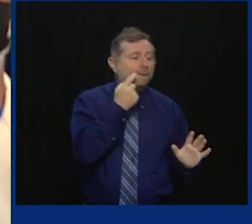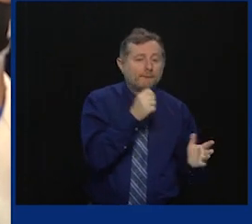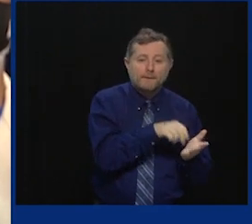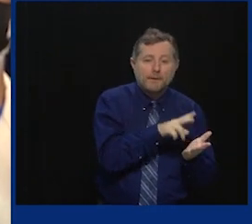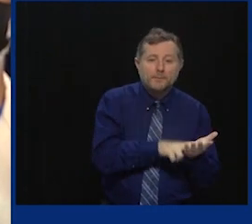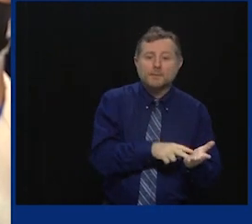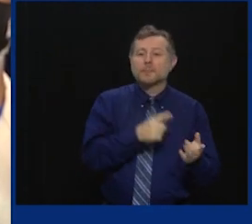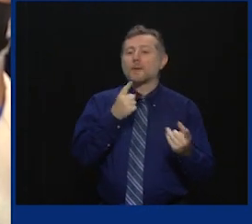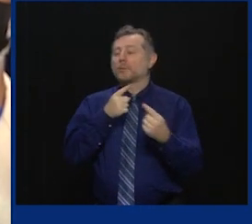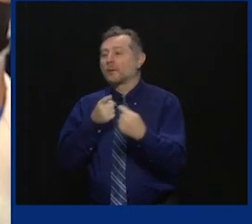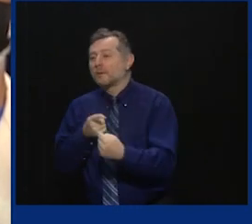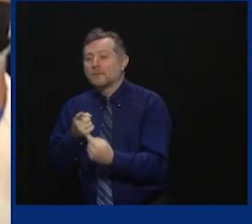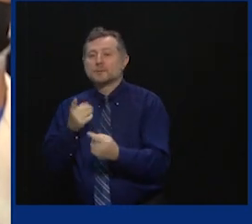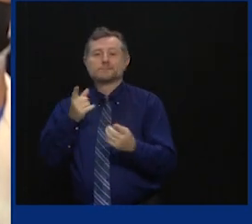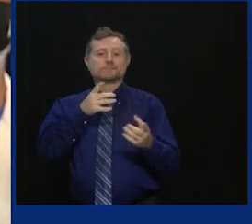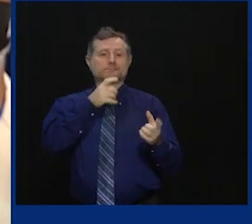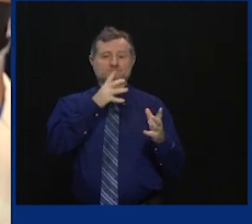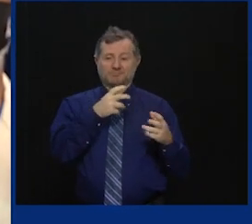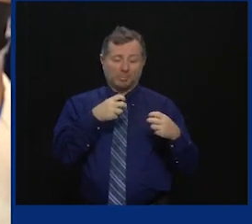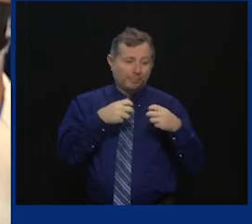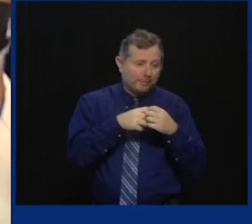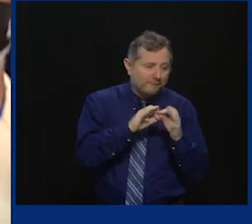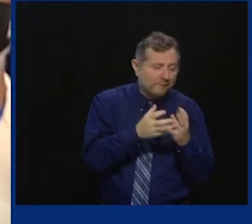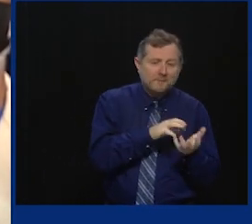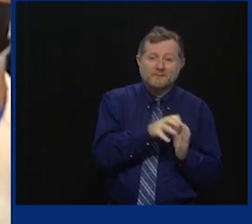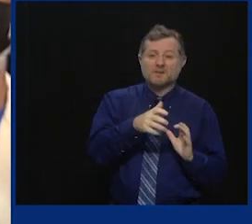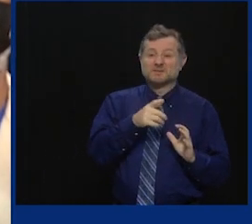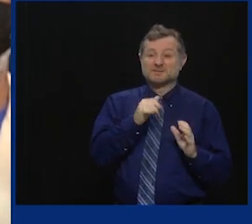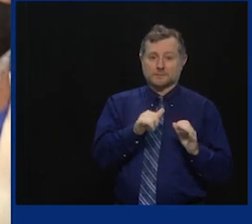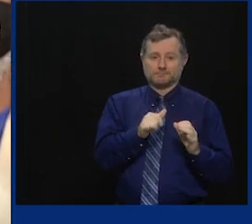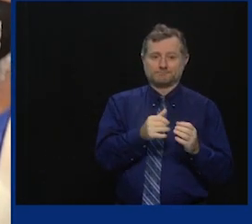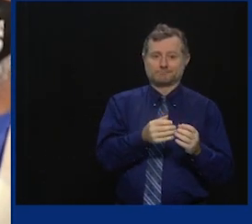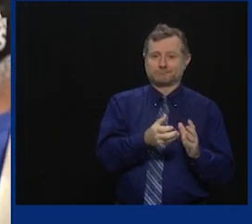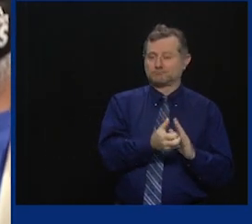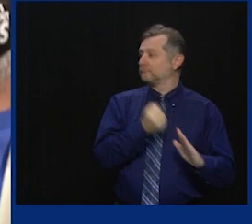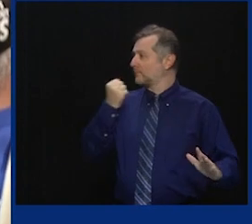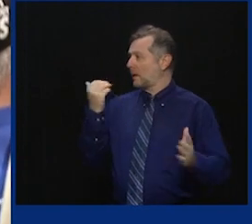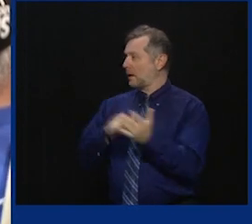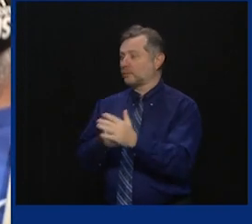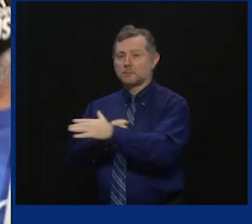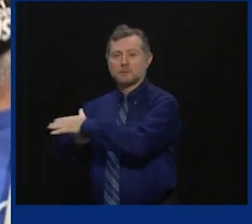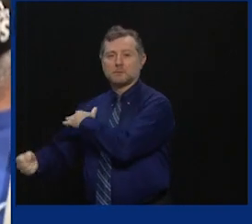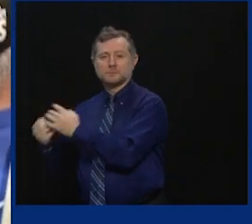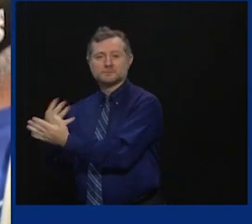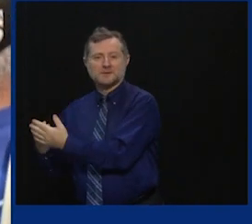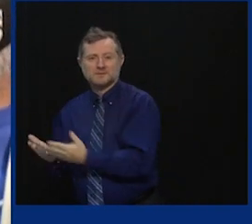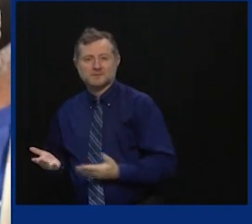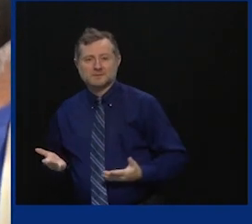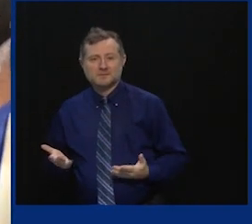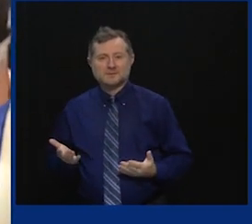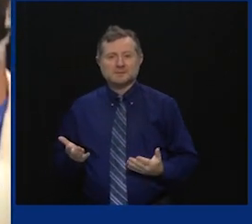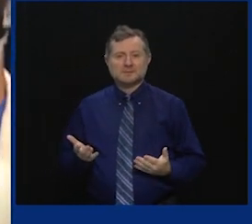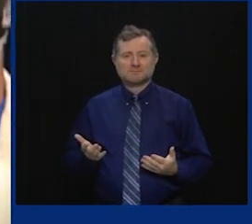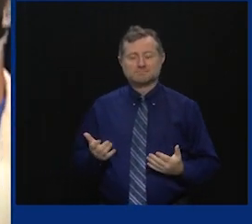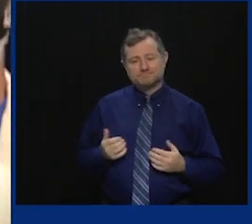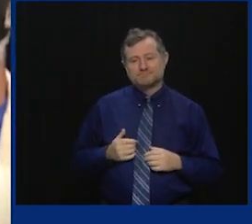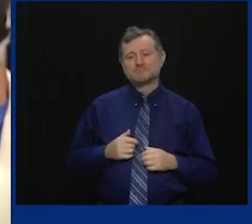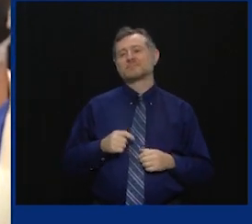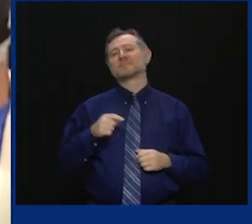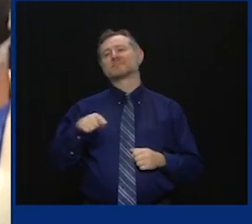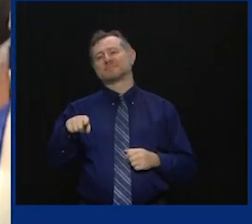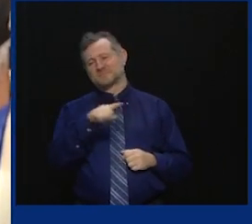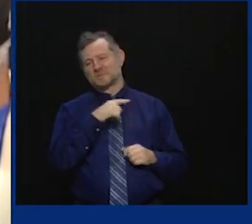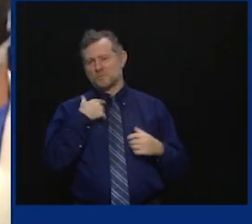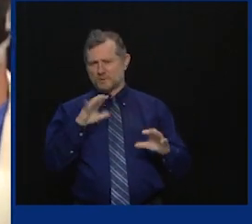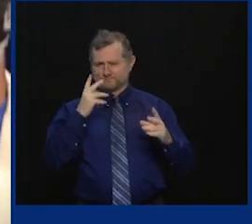needs a remedy that is not jail or prison. You've already heard a lot of the statistics about how New York